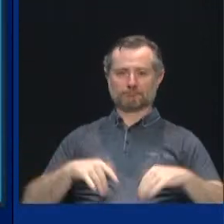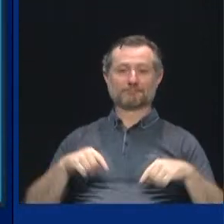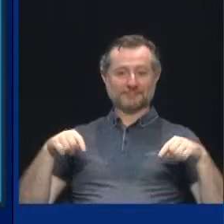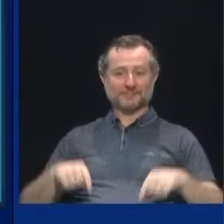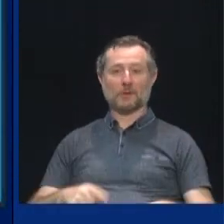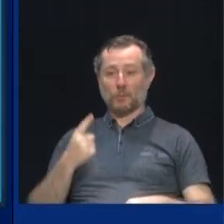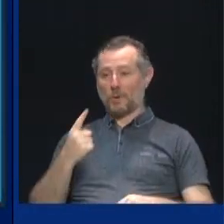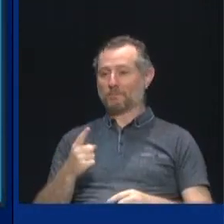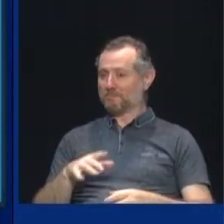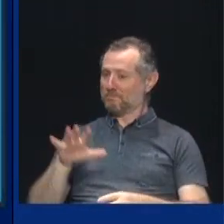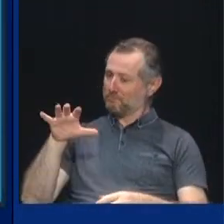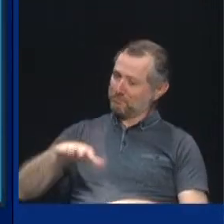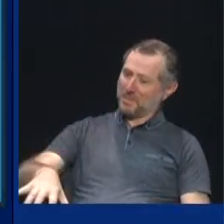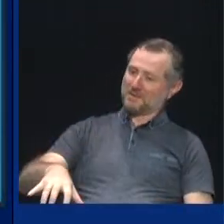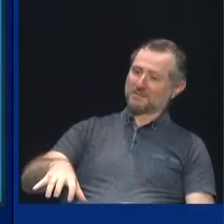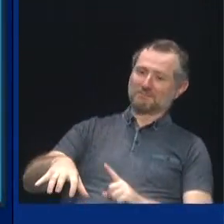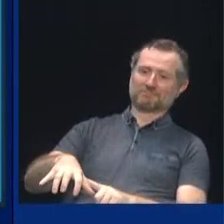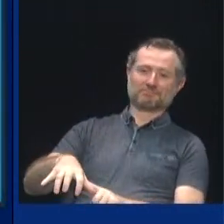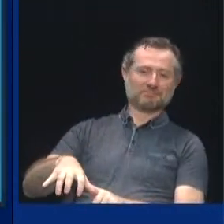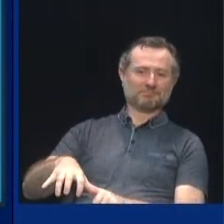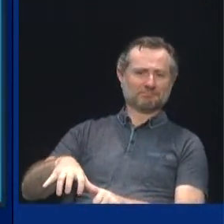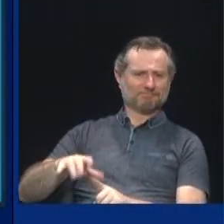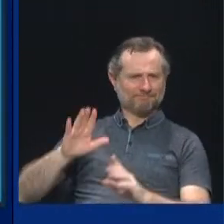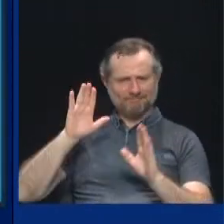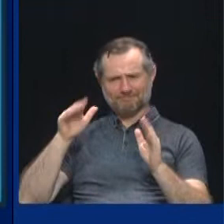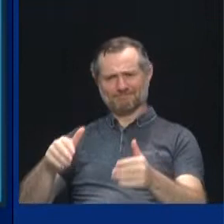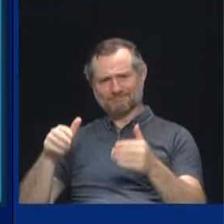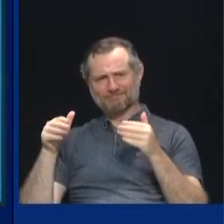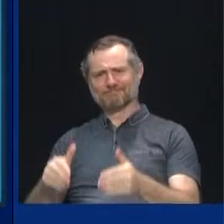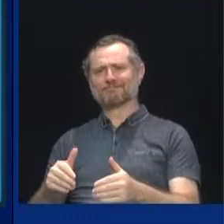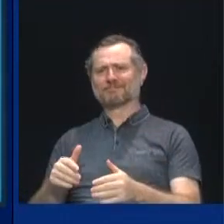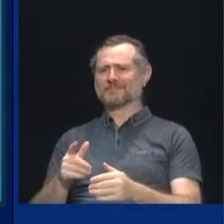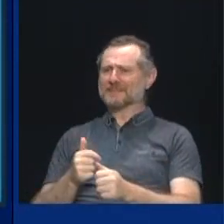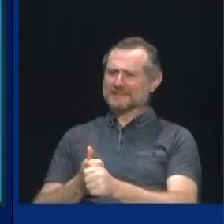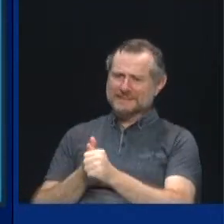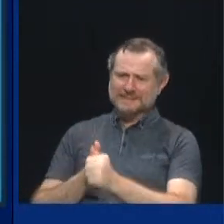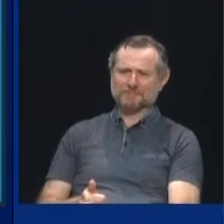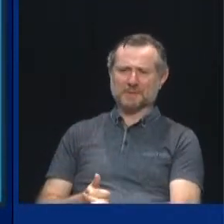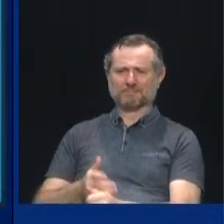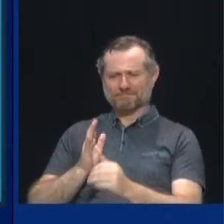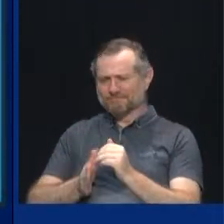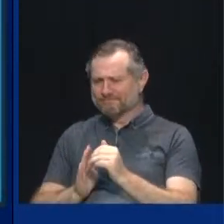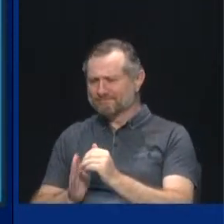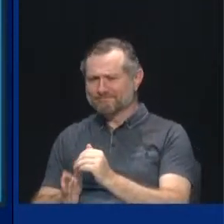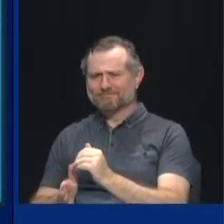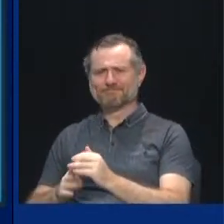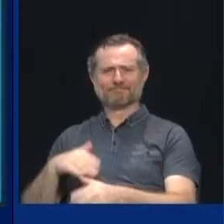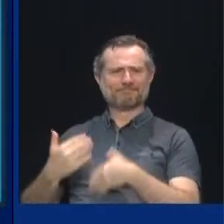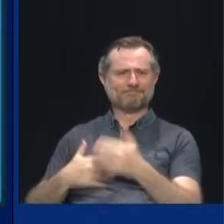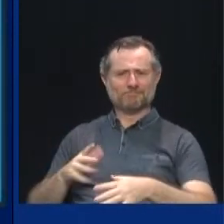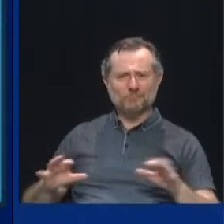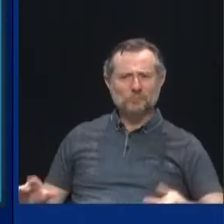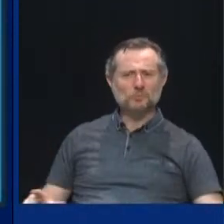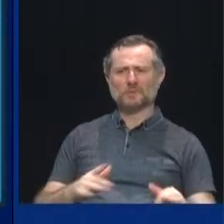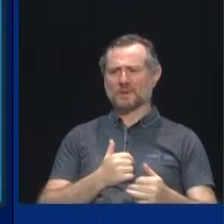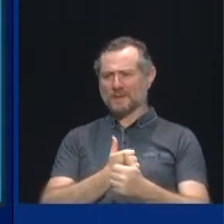we're disciplined. When we have to get a job done, we do it, and we're loving. We care about each